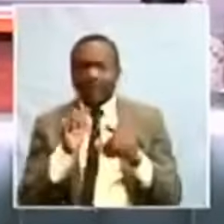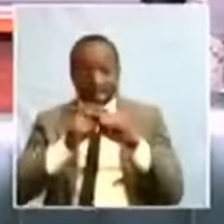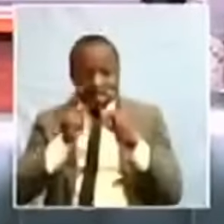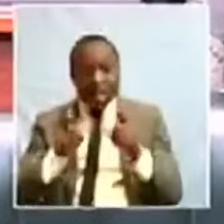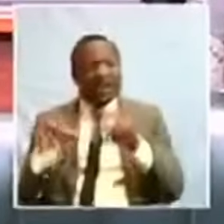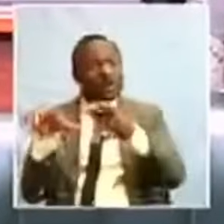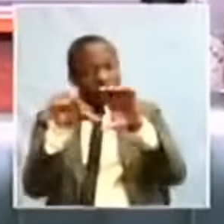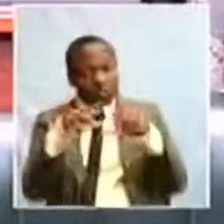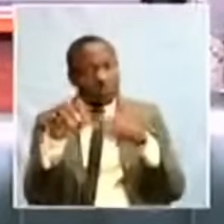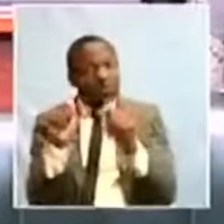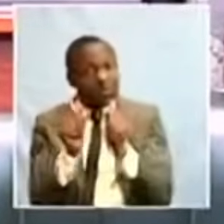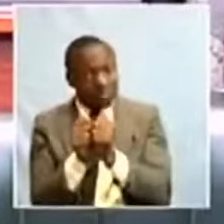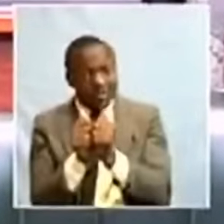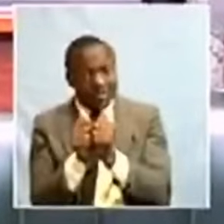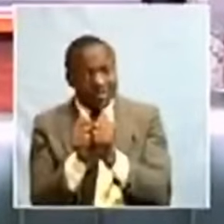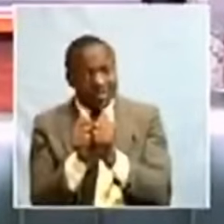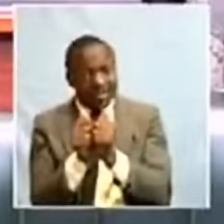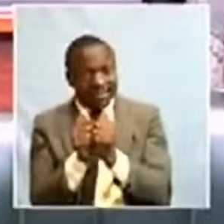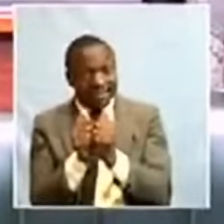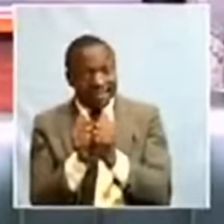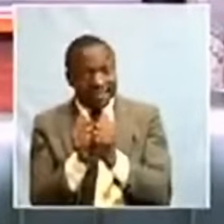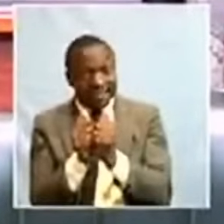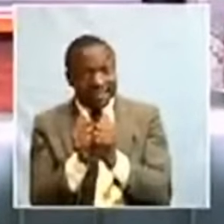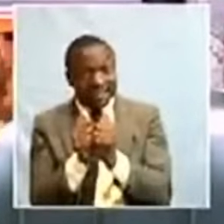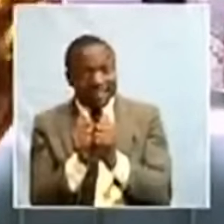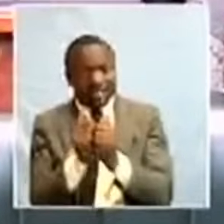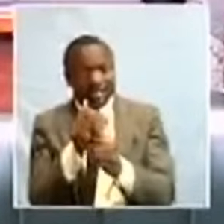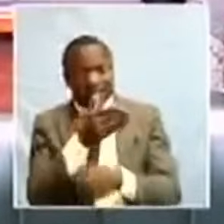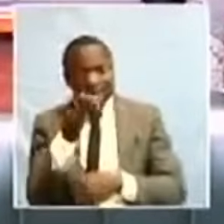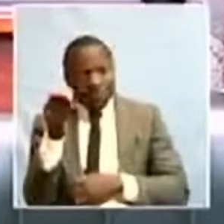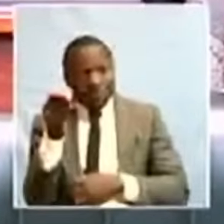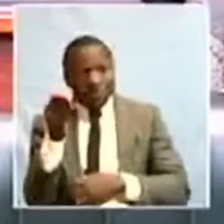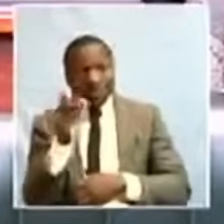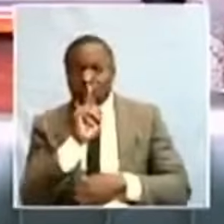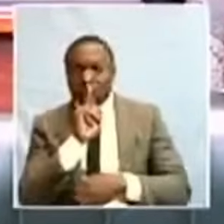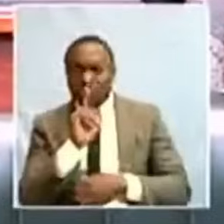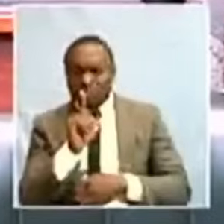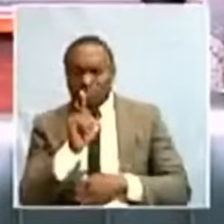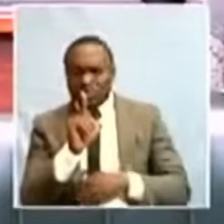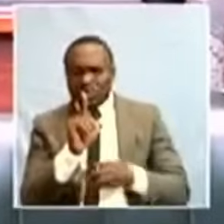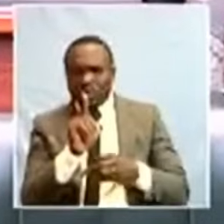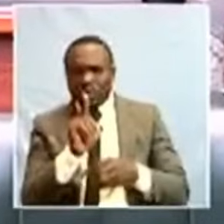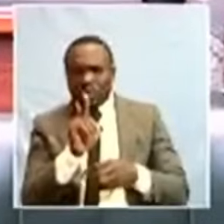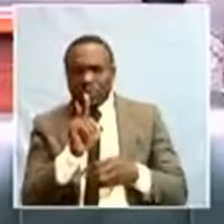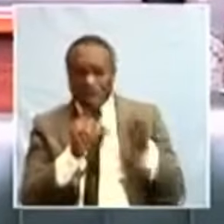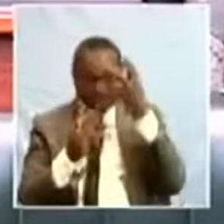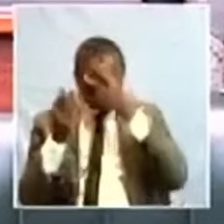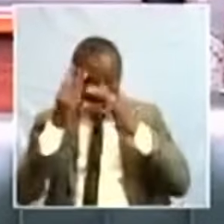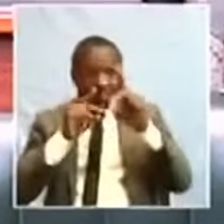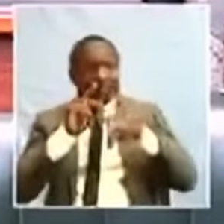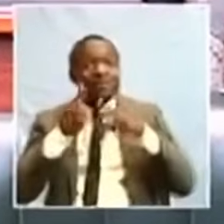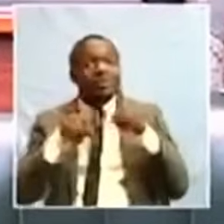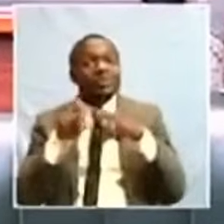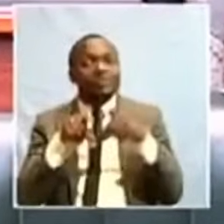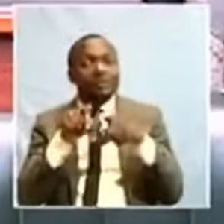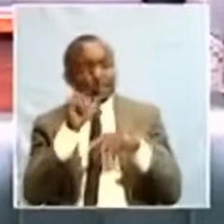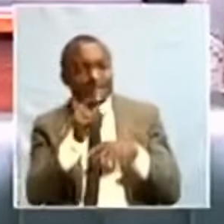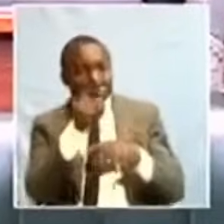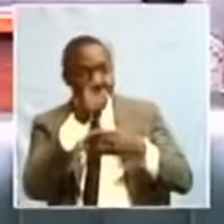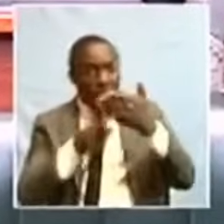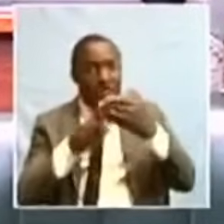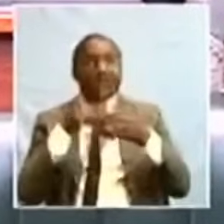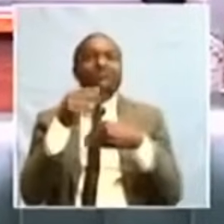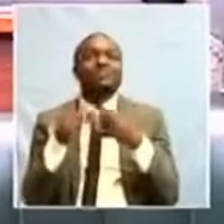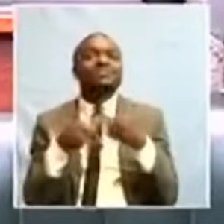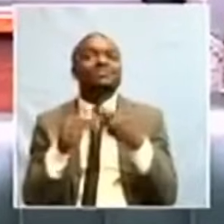do it with civility, do it with real concern for the people. That is what it